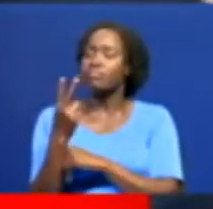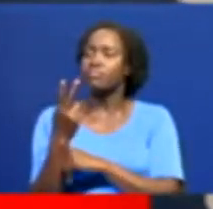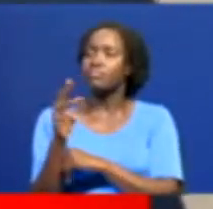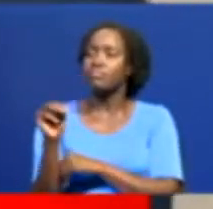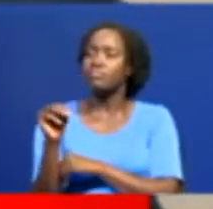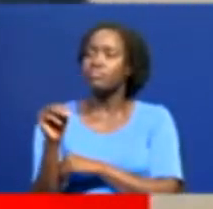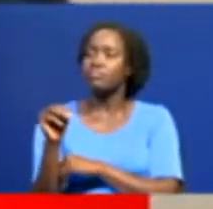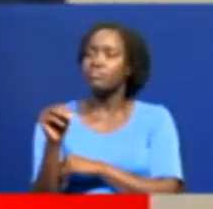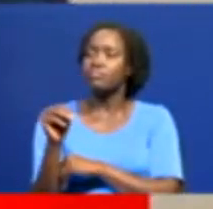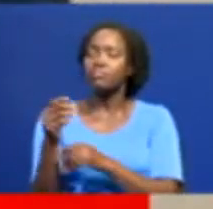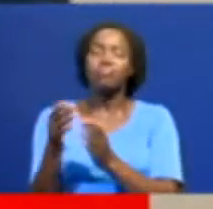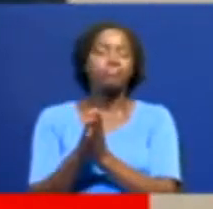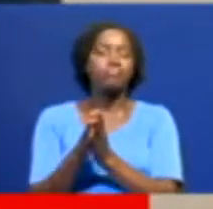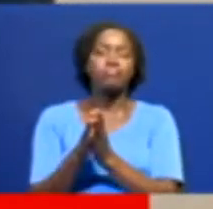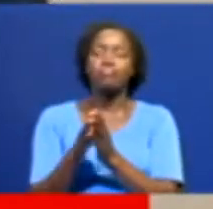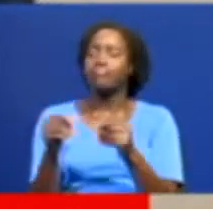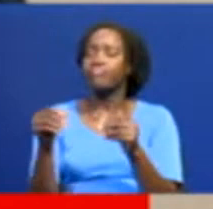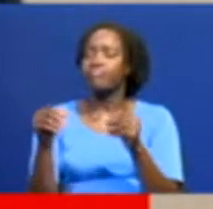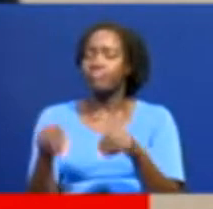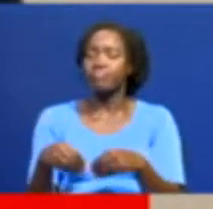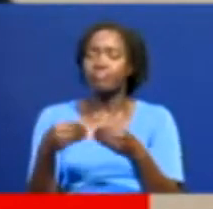have already been awarded. So